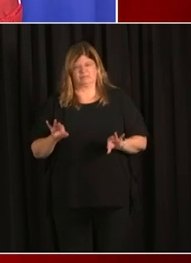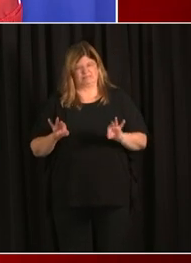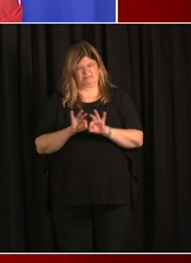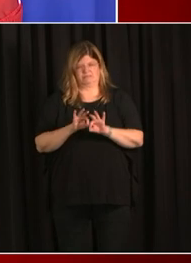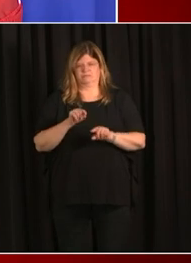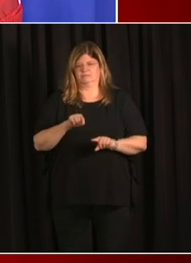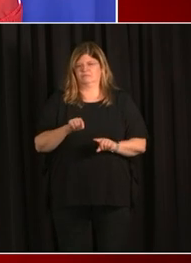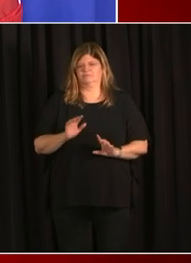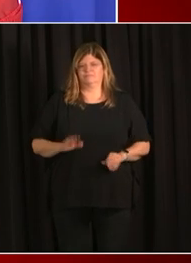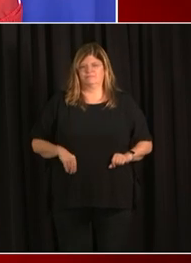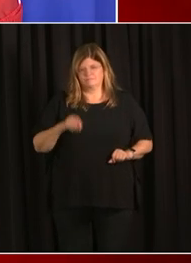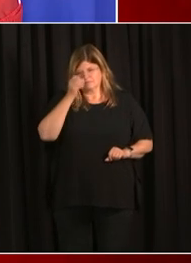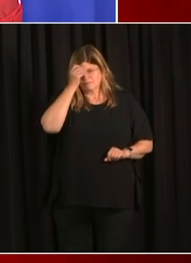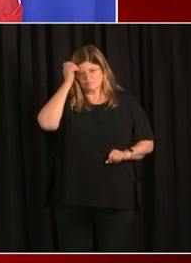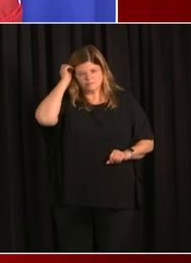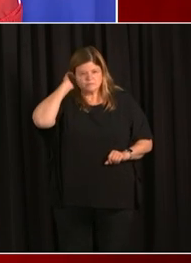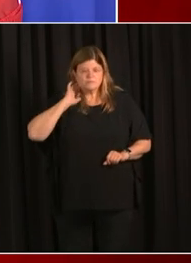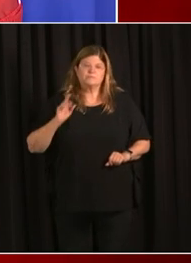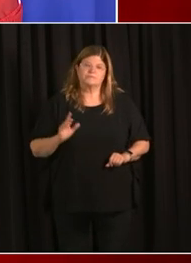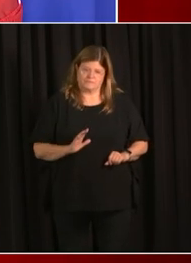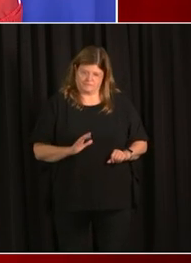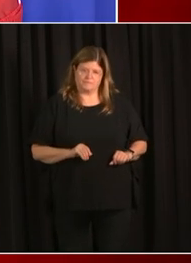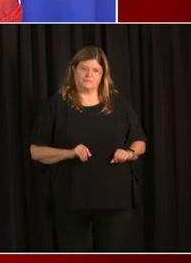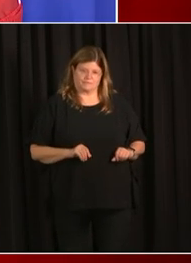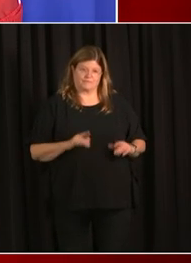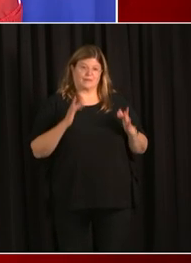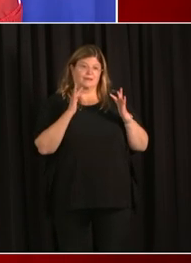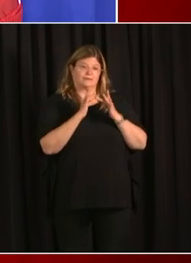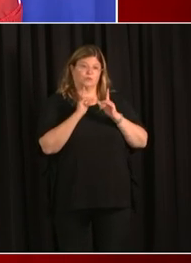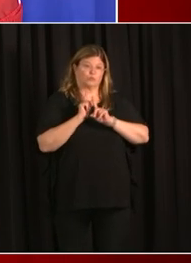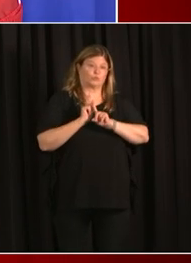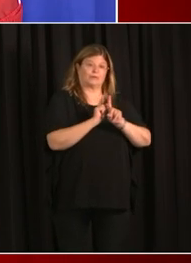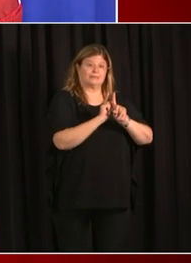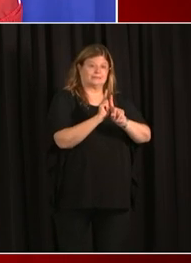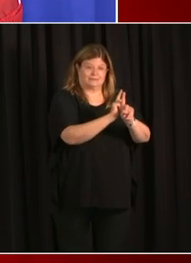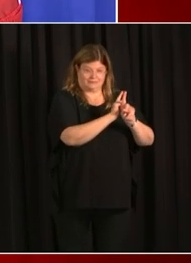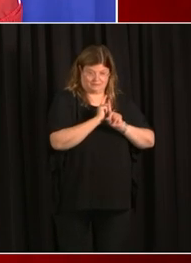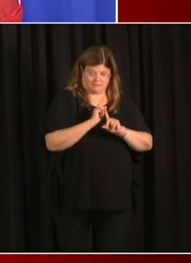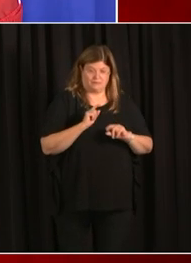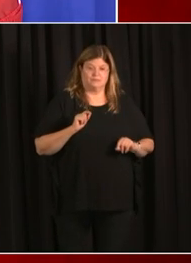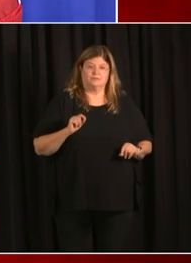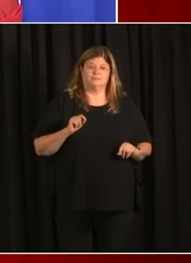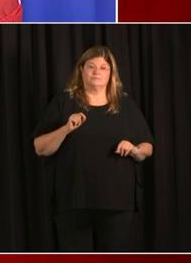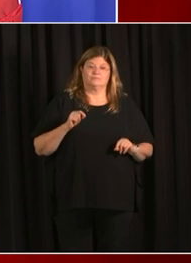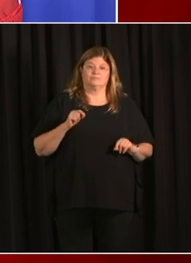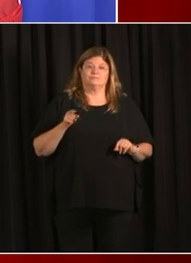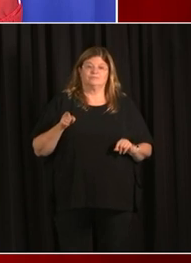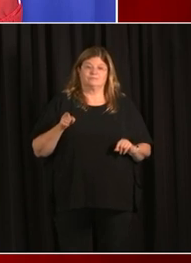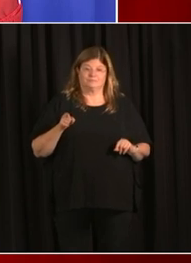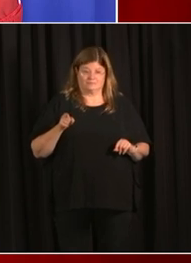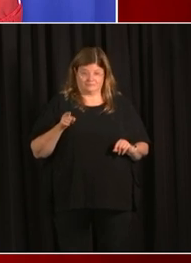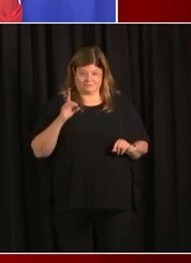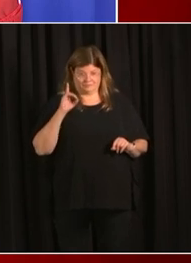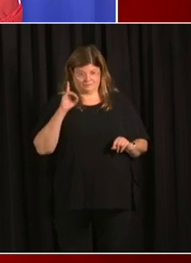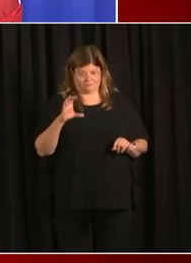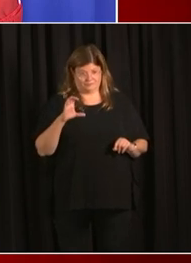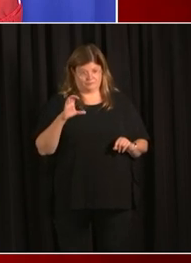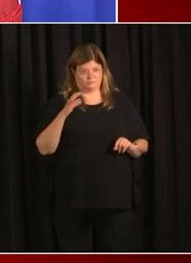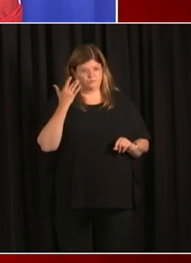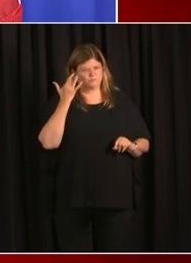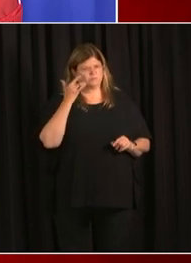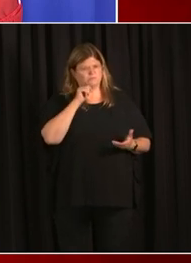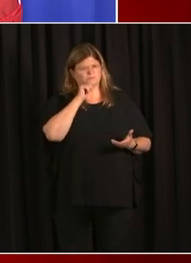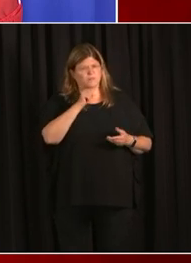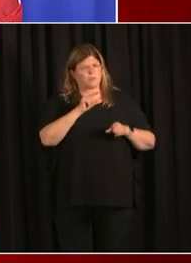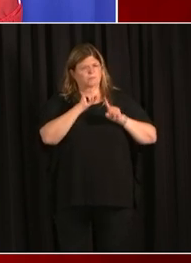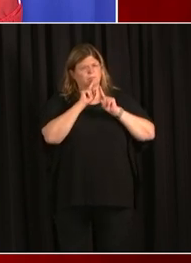Yes, sir. On contact tracing, what reason, does district have any idea why you're not getting more responses from